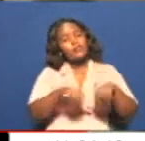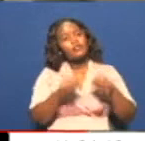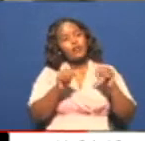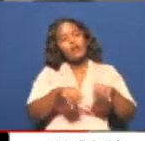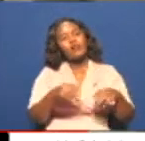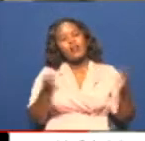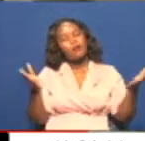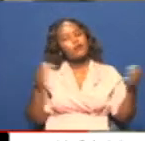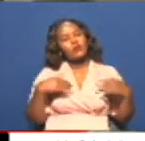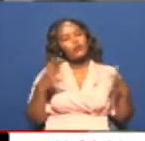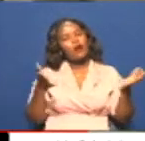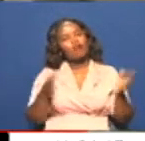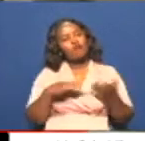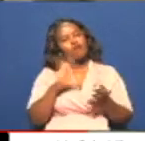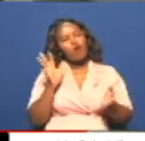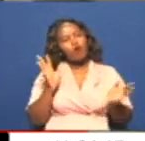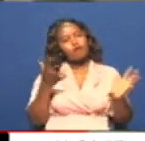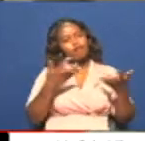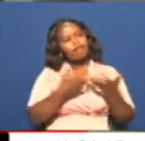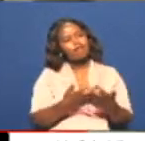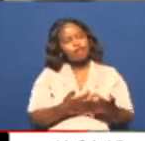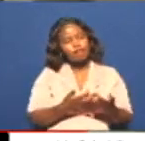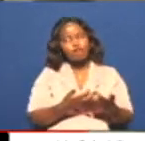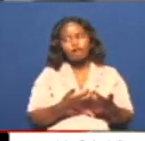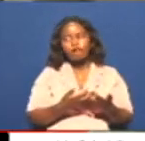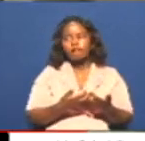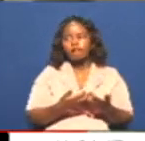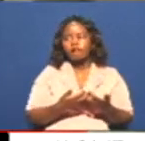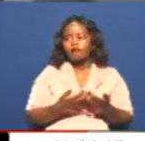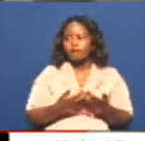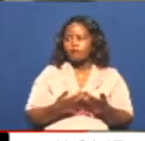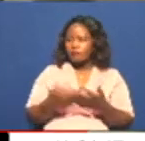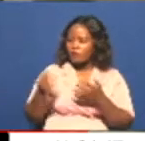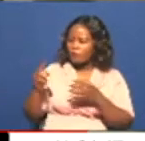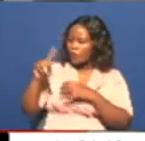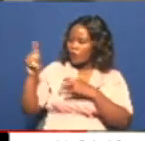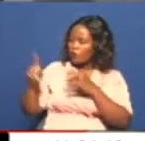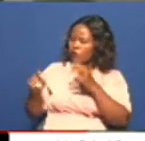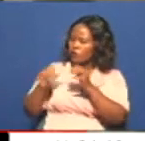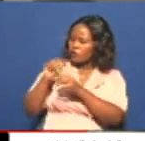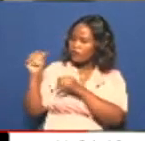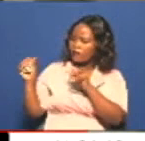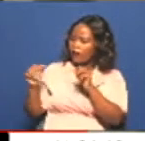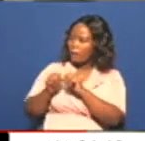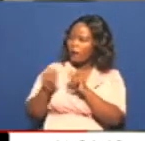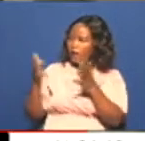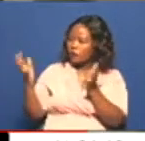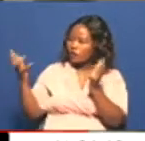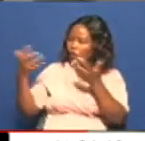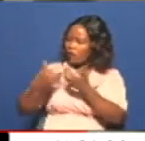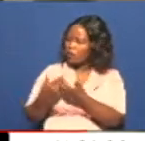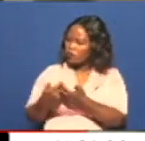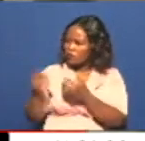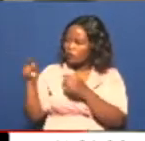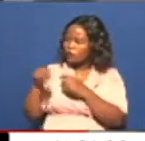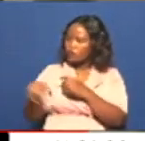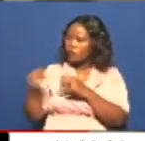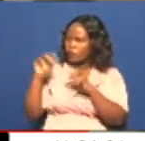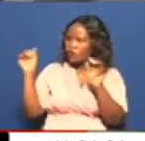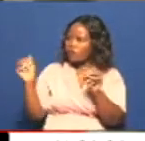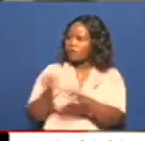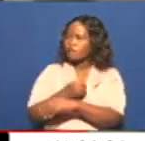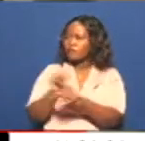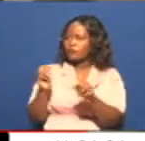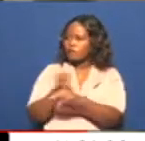more cohesive? Well, the question of cohesion, you know, it's we cannot really say